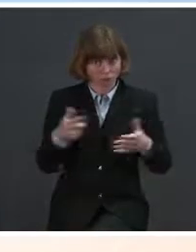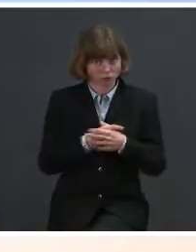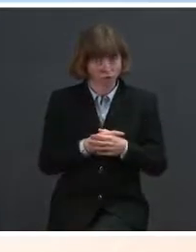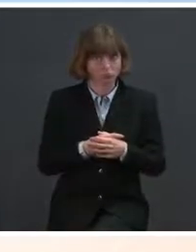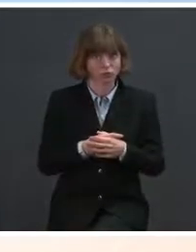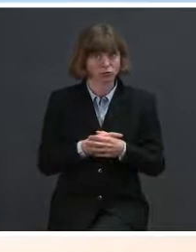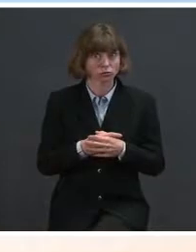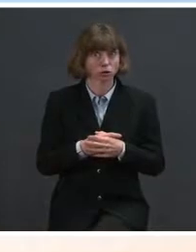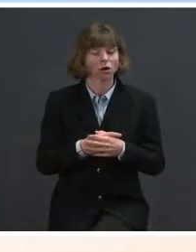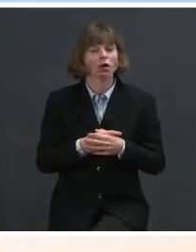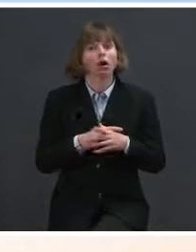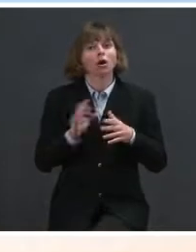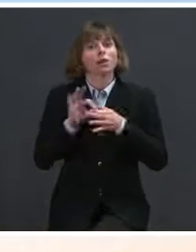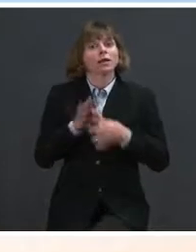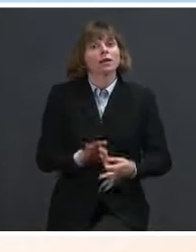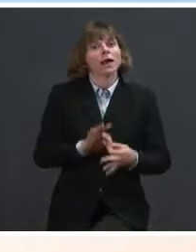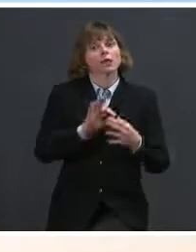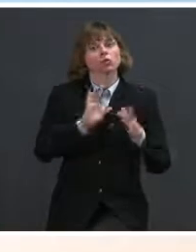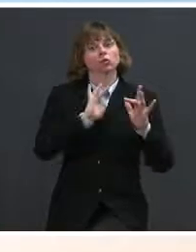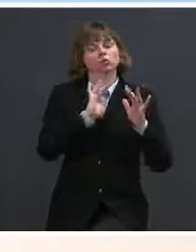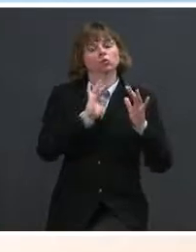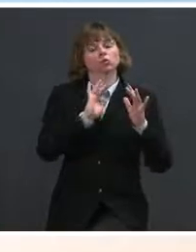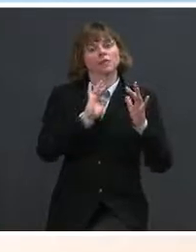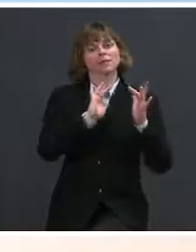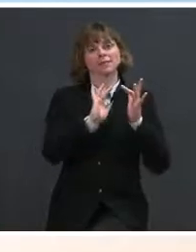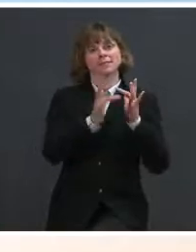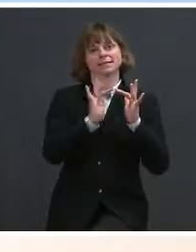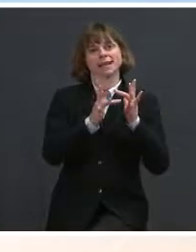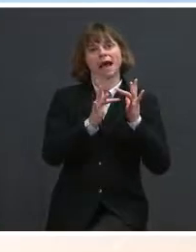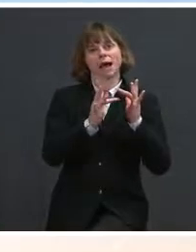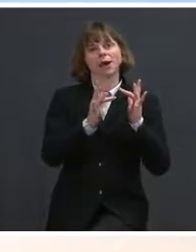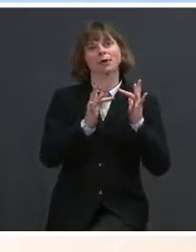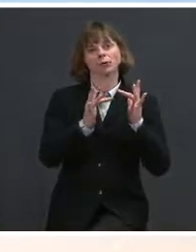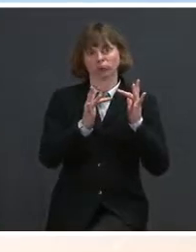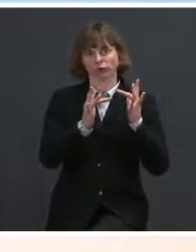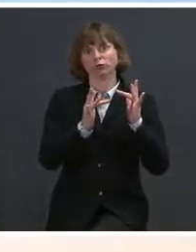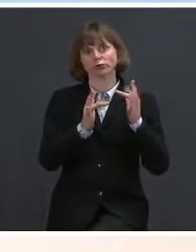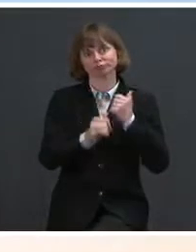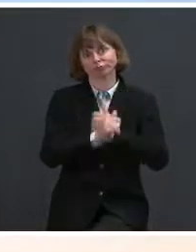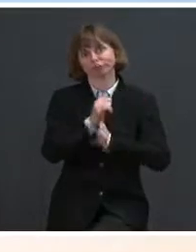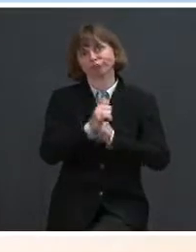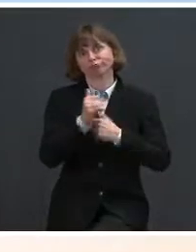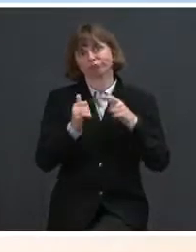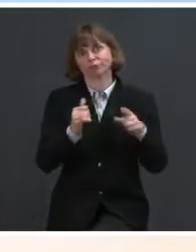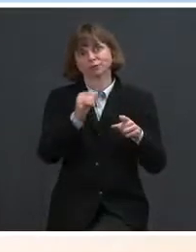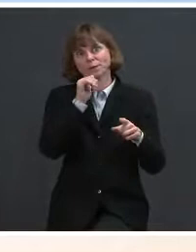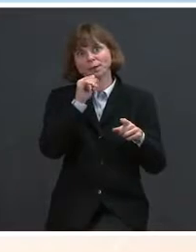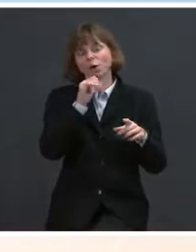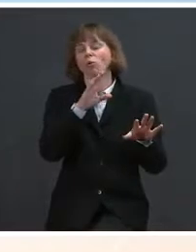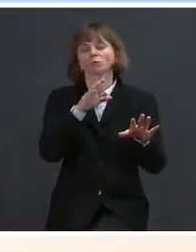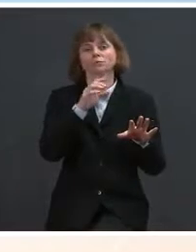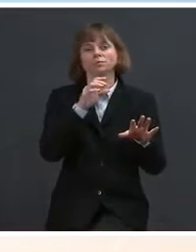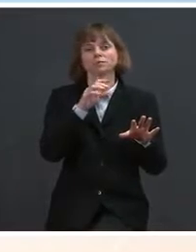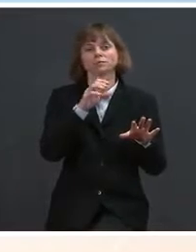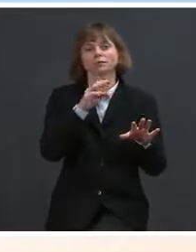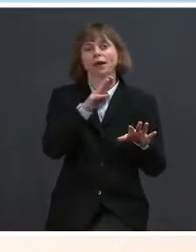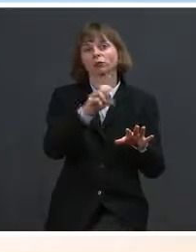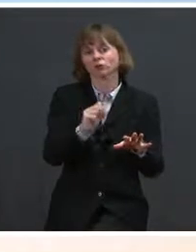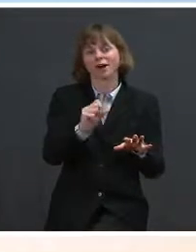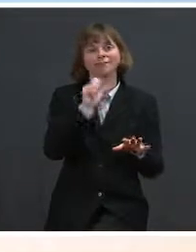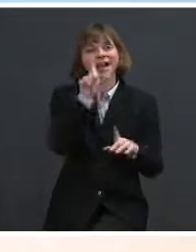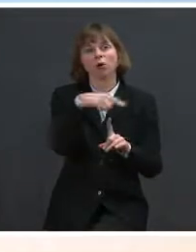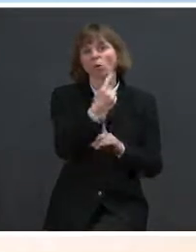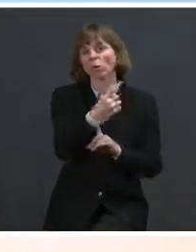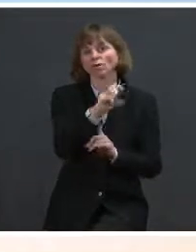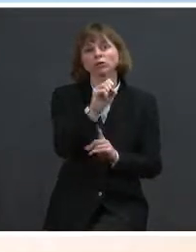with respect to cyber, the impetus behind this new cyber working group is not just the SolarWinds incident or the Microsoft Exchange incident,